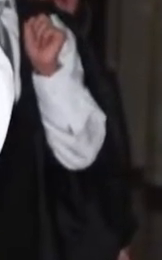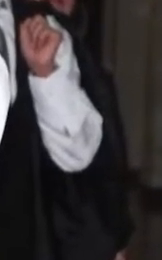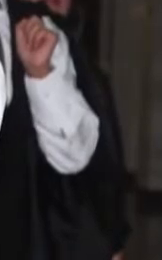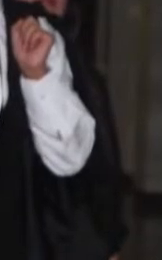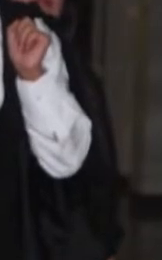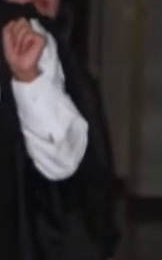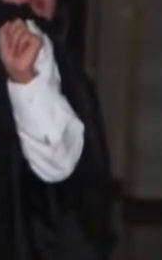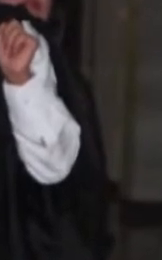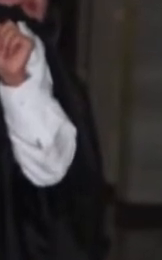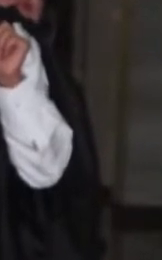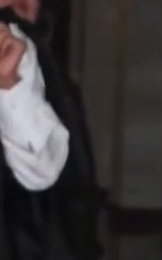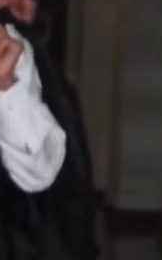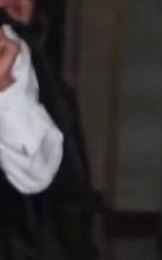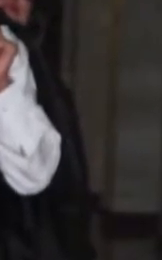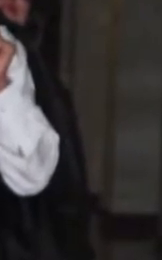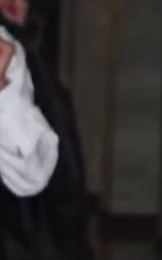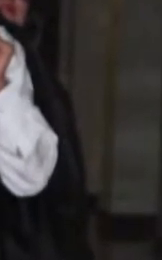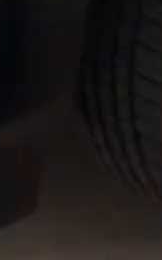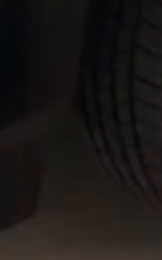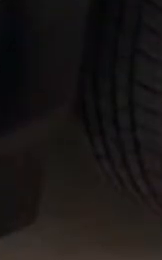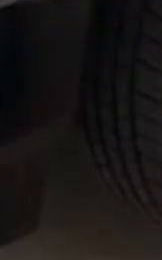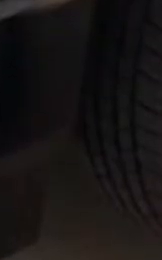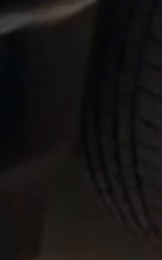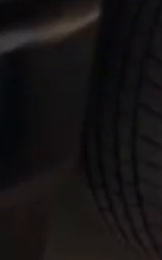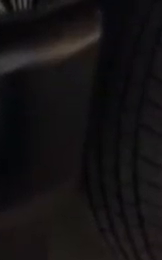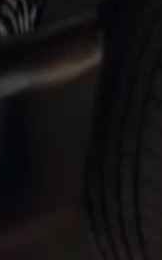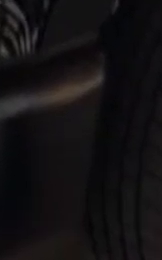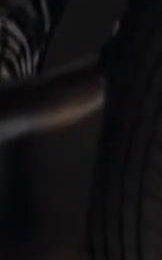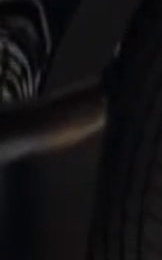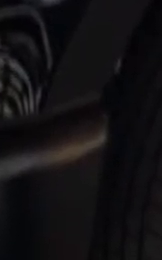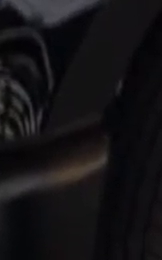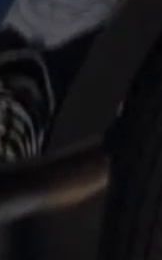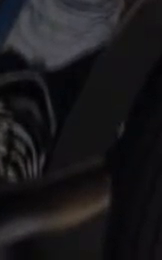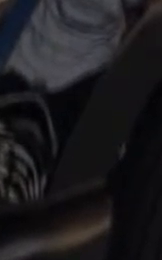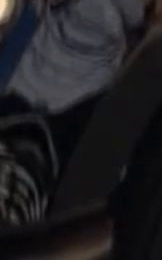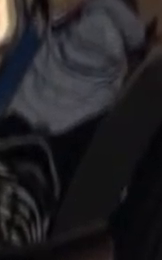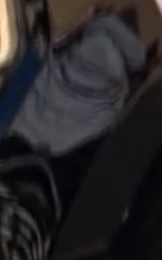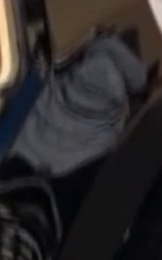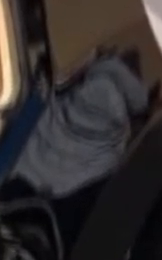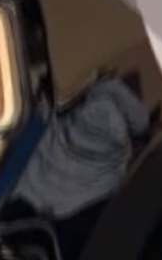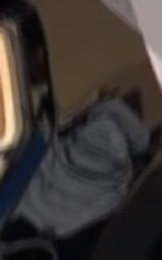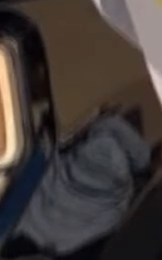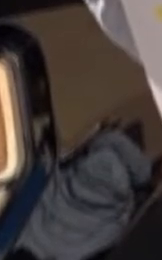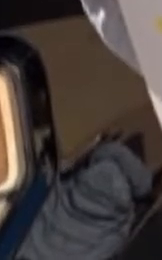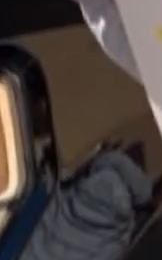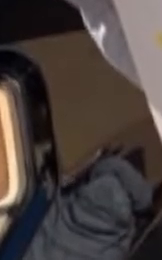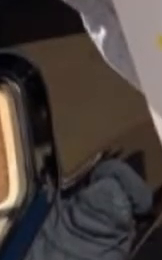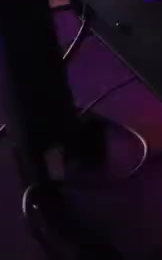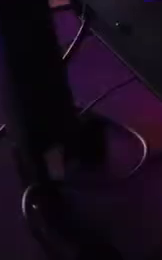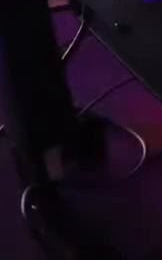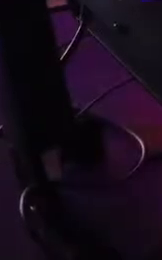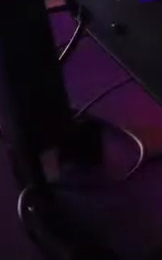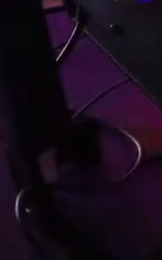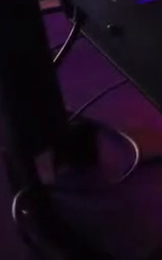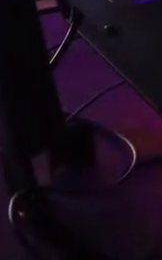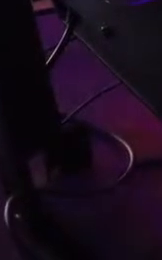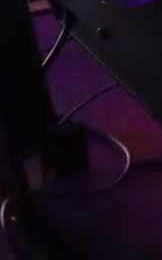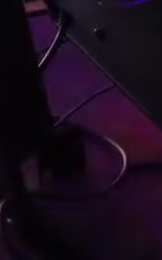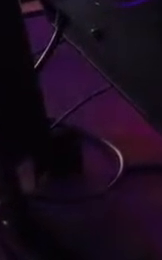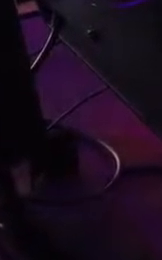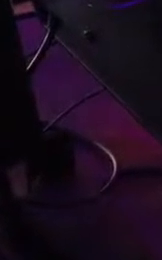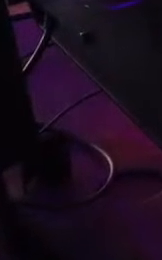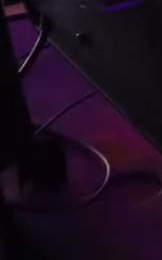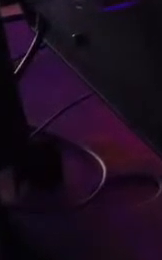210-554-2660 to get more information about enrollment. In the meantime, enjoy the music and check out our images on our